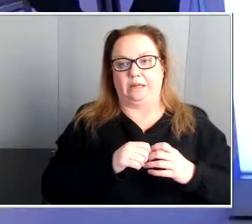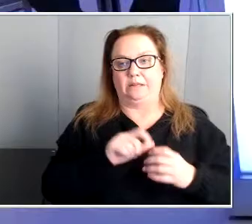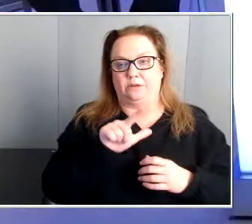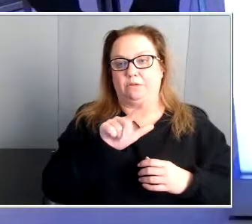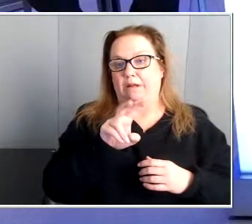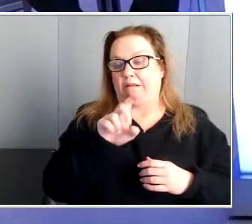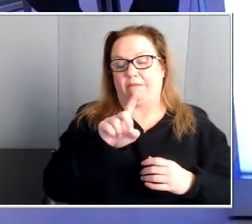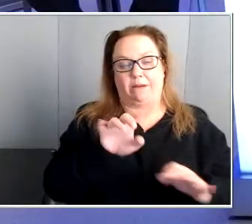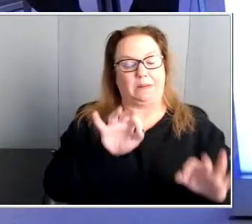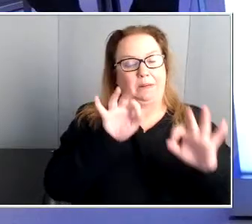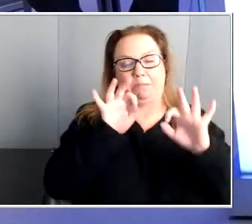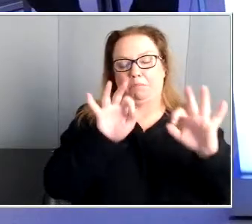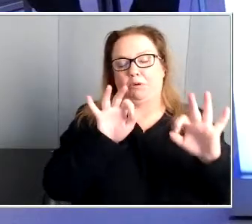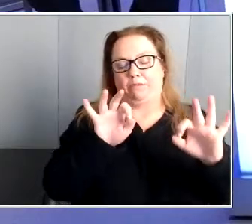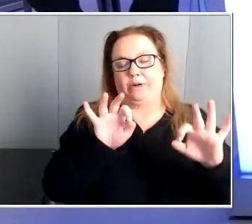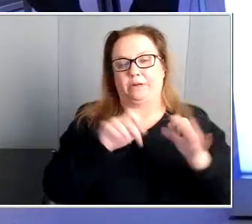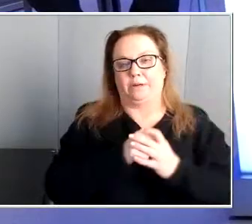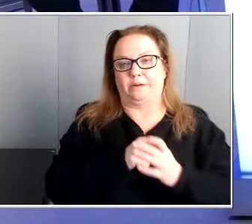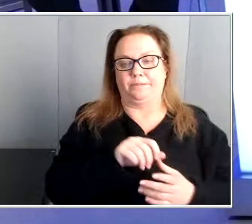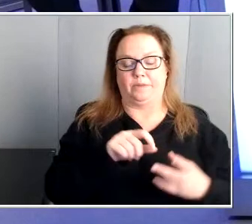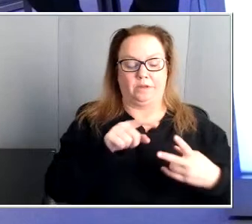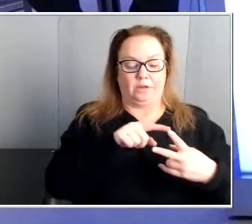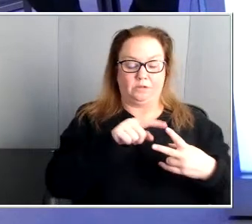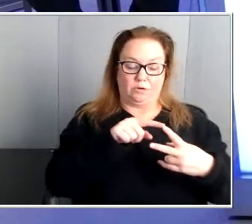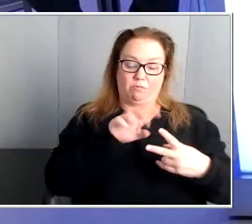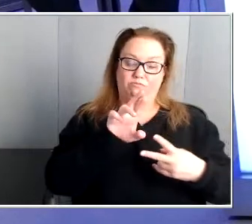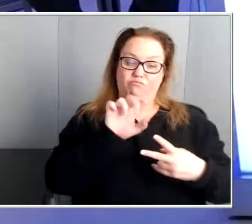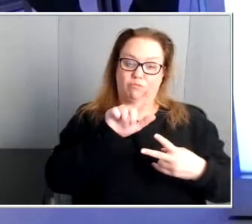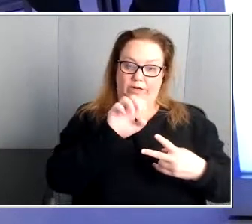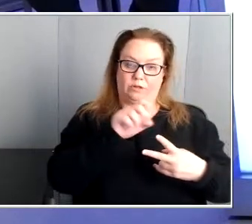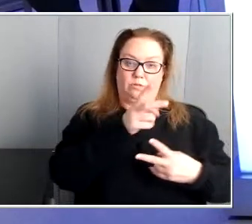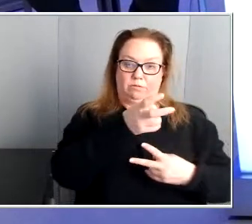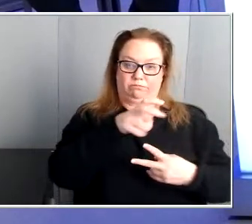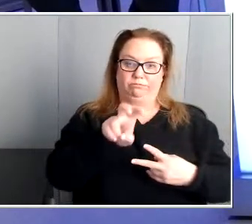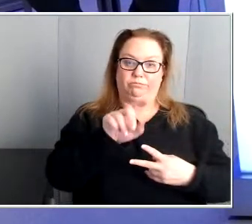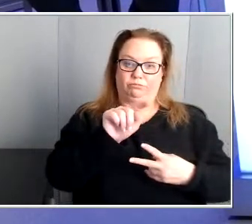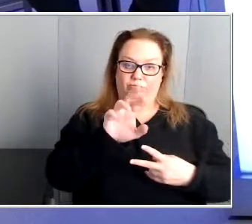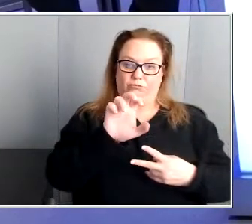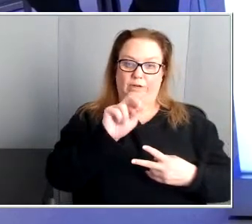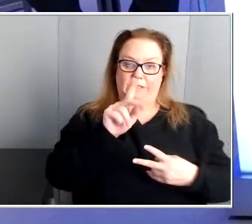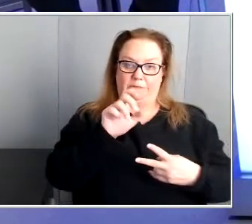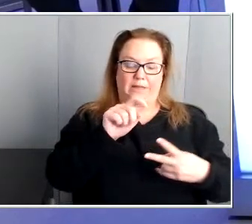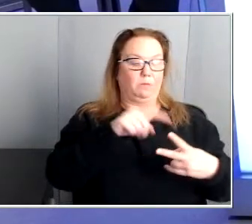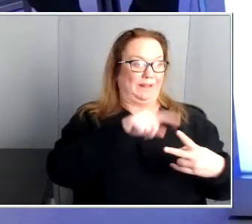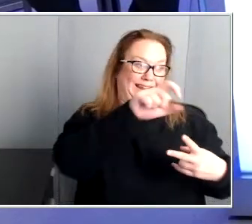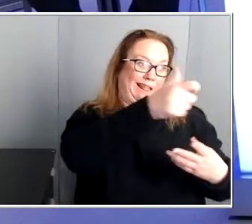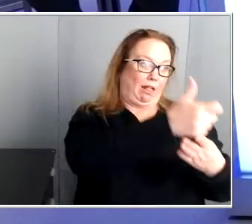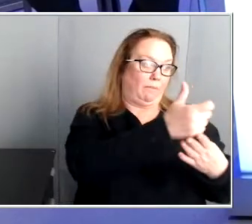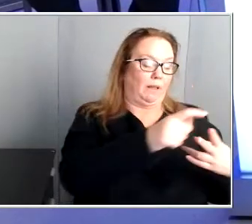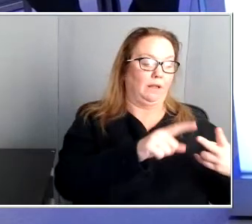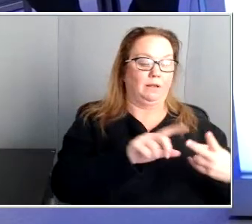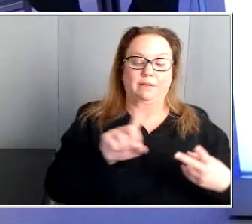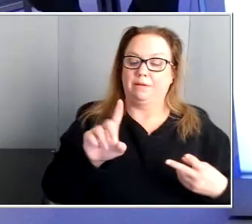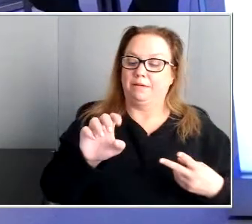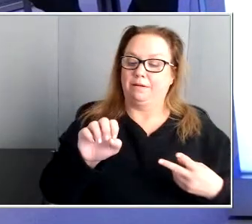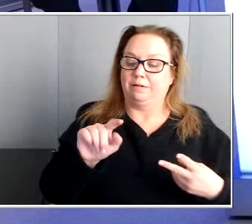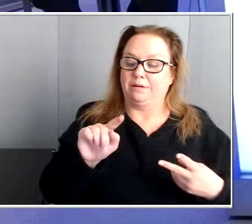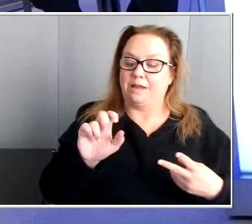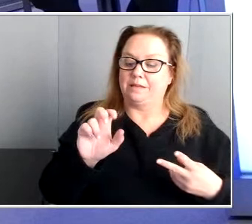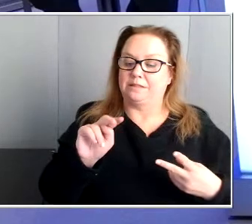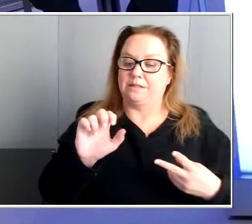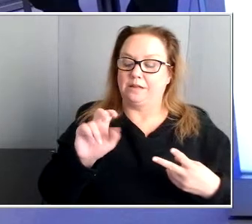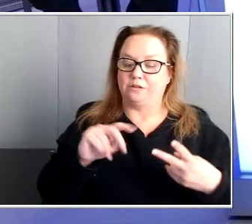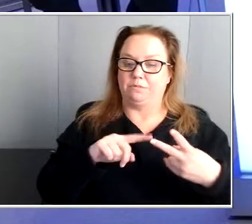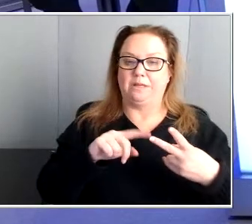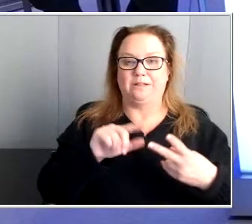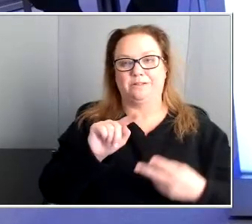So really, a bridge to transplant means we're going to get you to a transplant where we need some help doing that. And destination therapy means, yeah, transplant's not